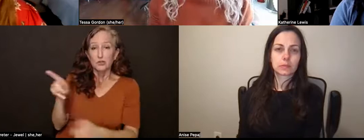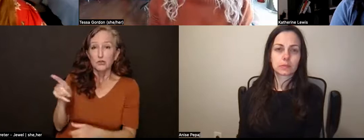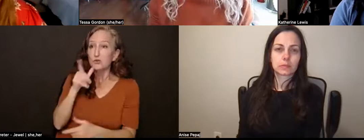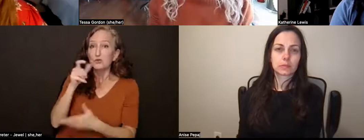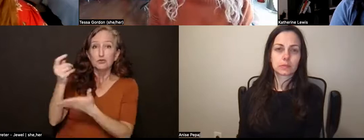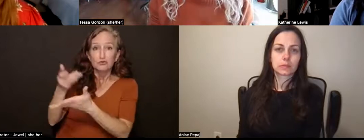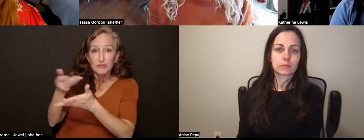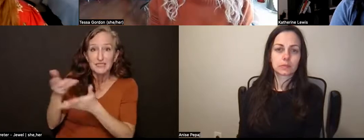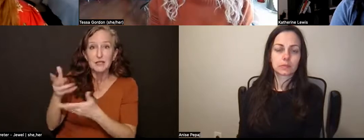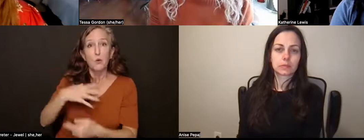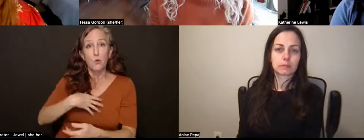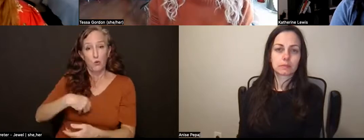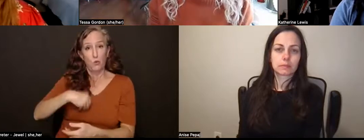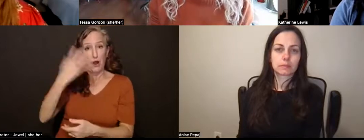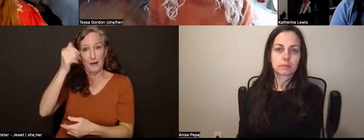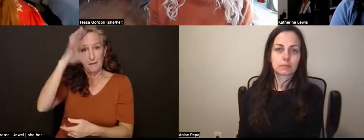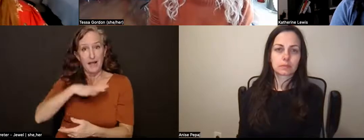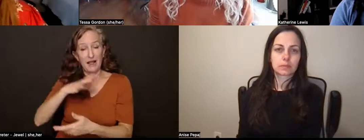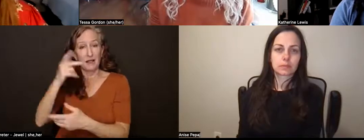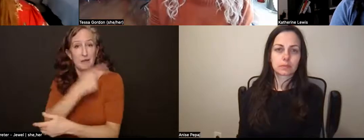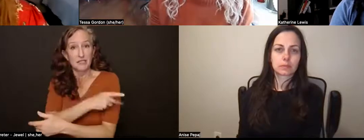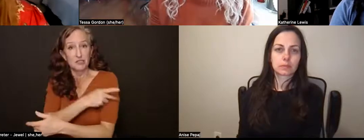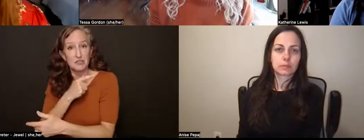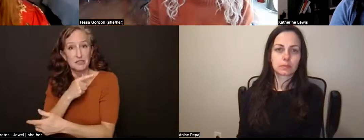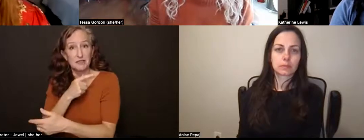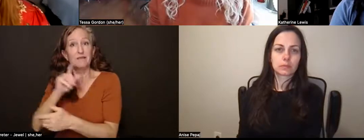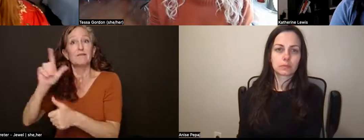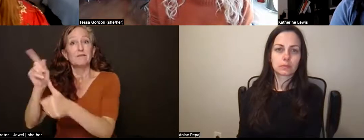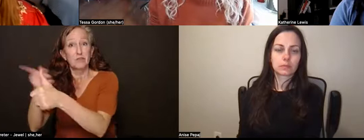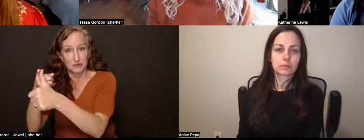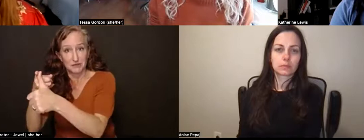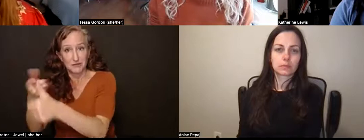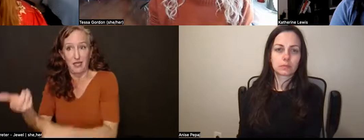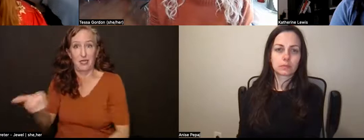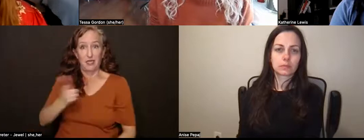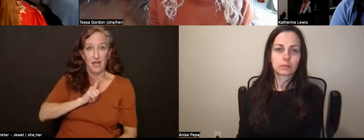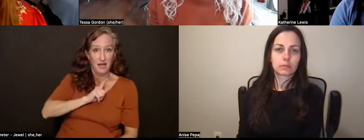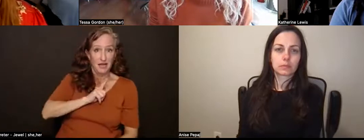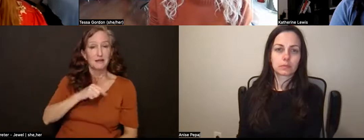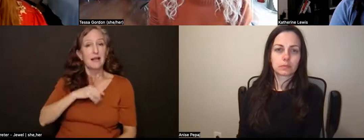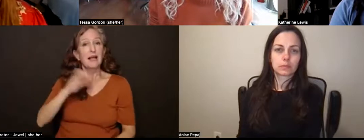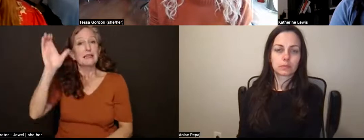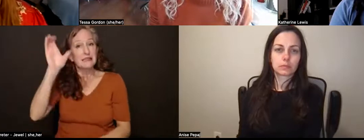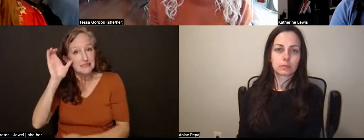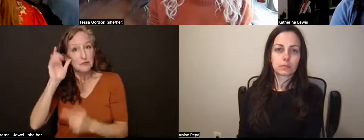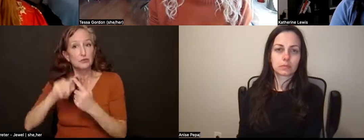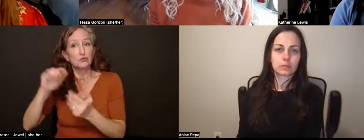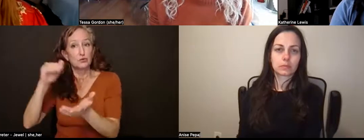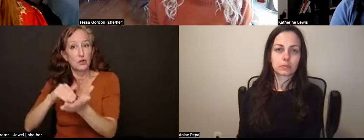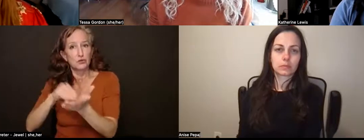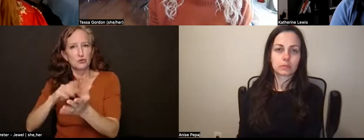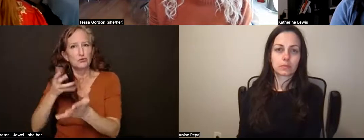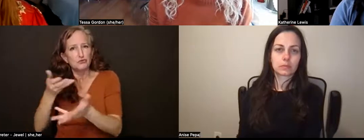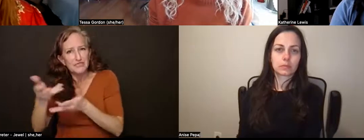white male patients before me. I listened to doctors treat men before me.